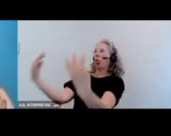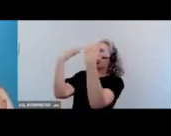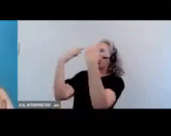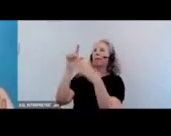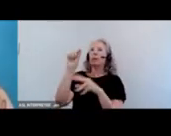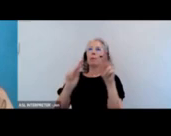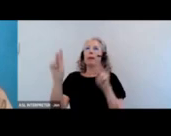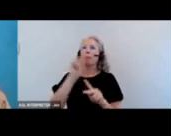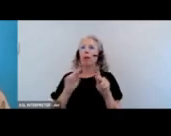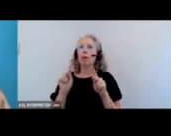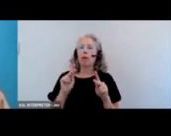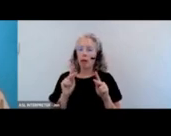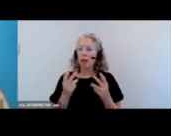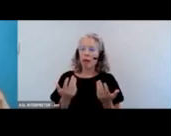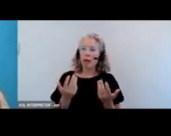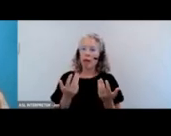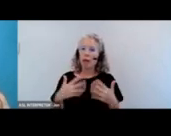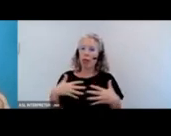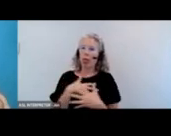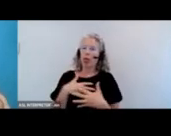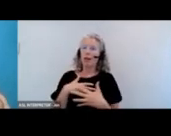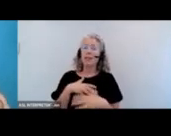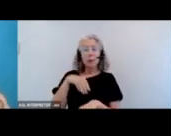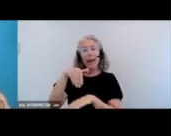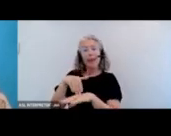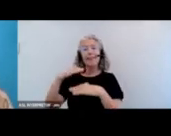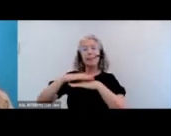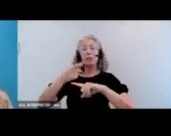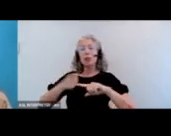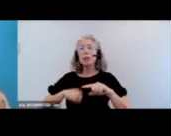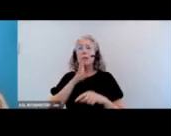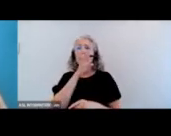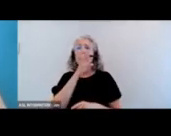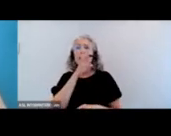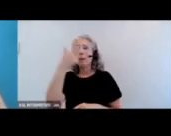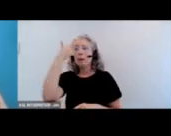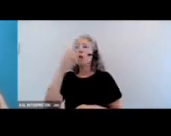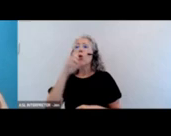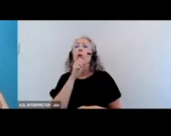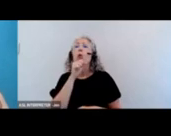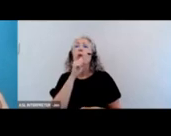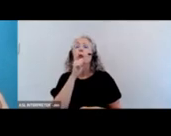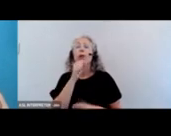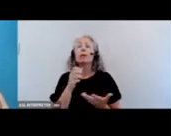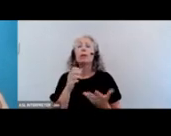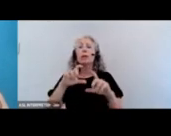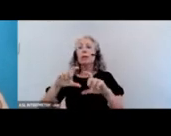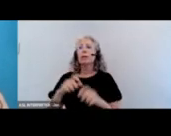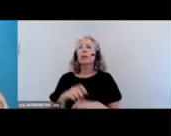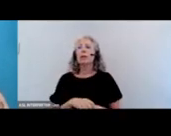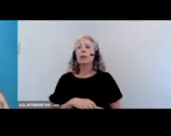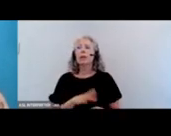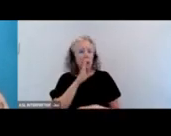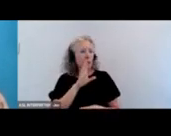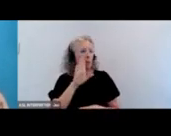table. She was at the table, but she wasn't really able to speak because look at that orange bubble down at the bottom. Speak up if you